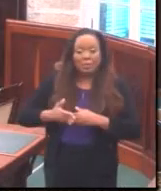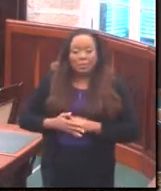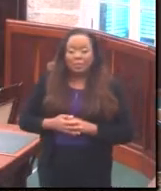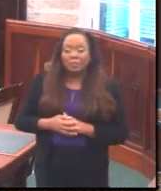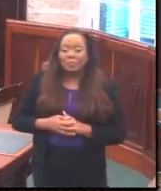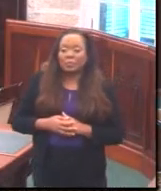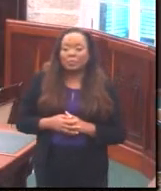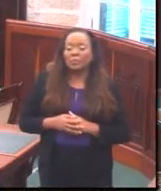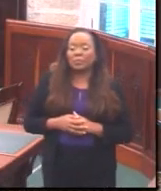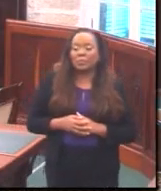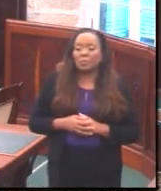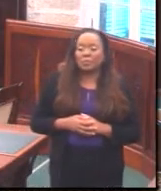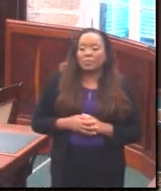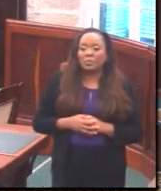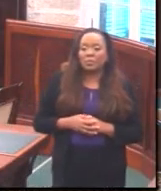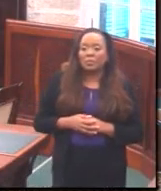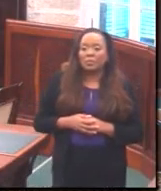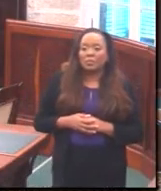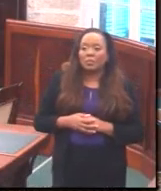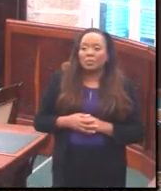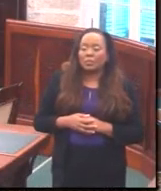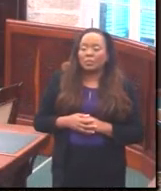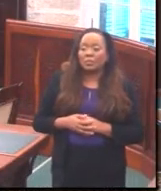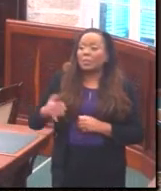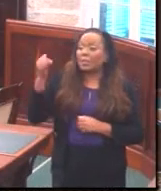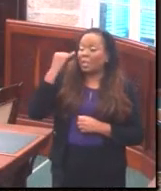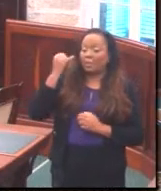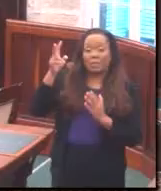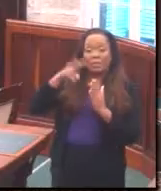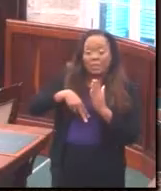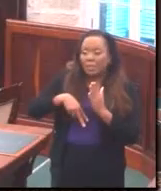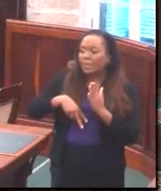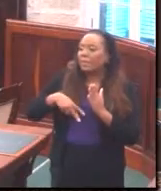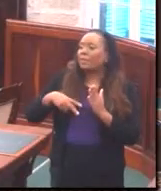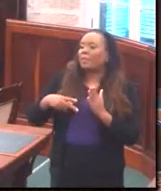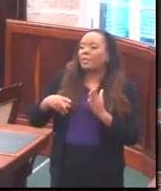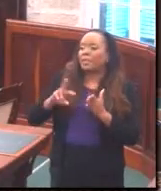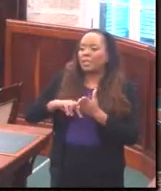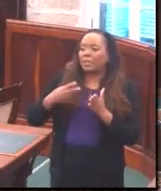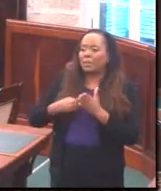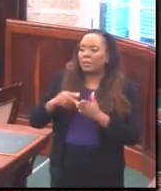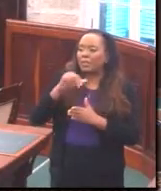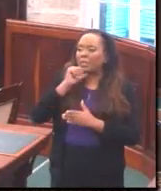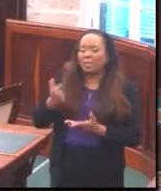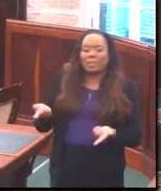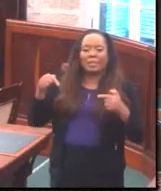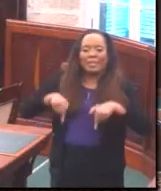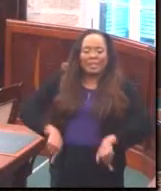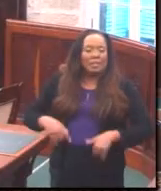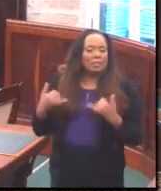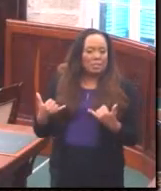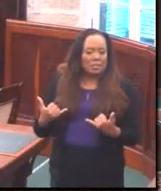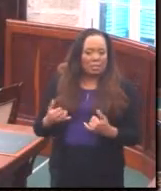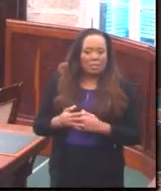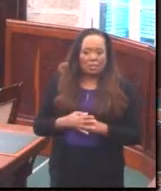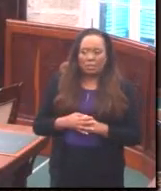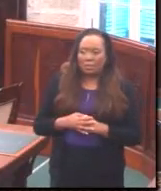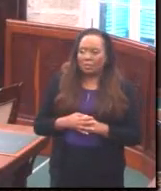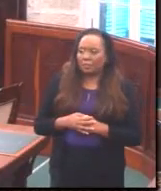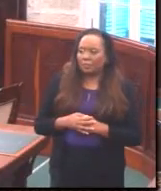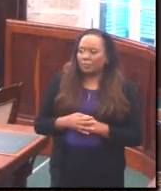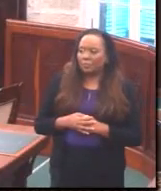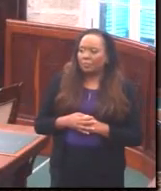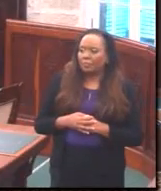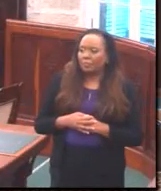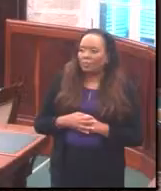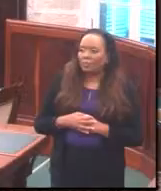If they had read it, we would not be here today. If they had read it, we would not have come here and had an Honourable Prime